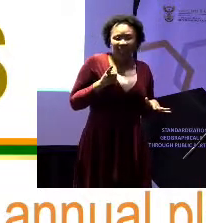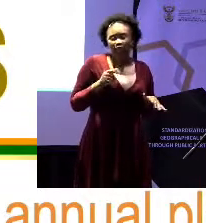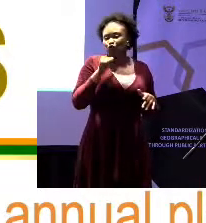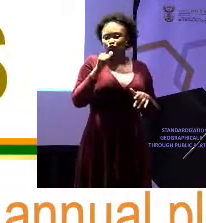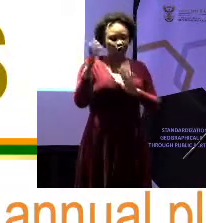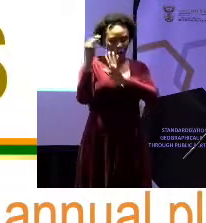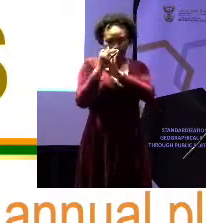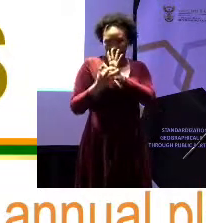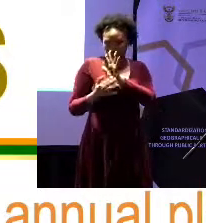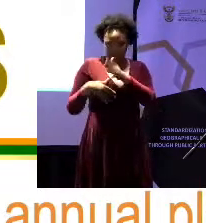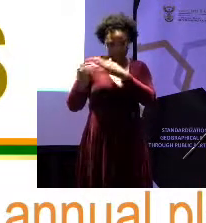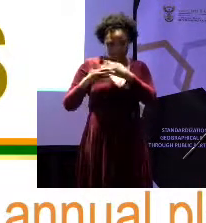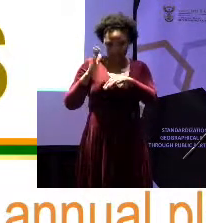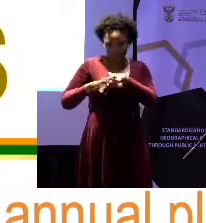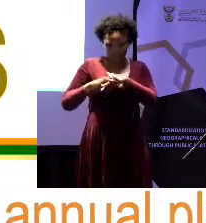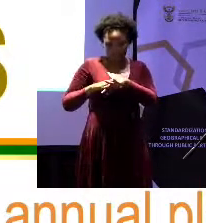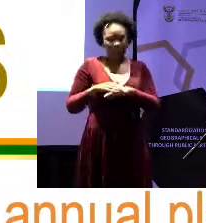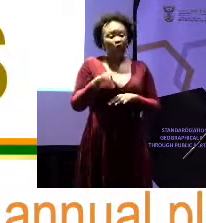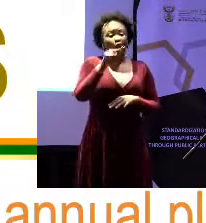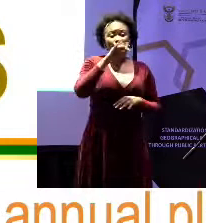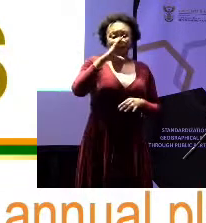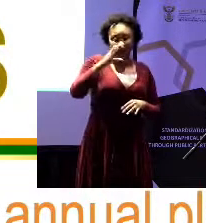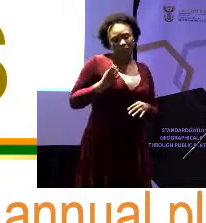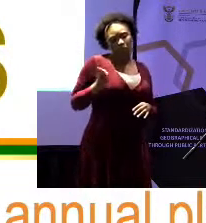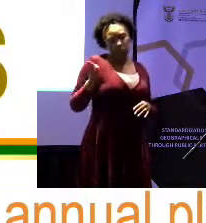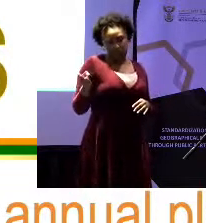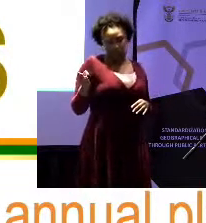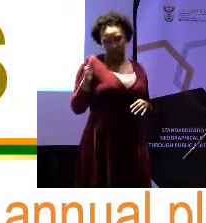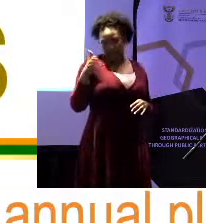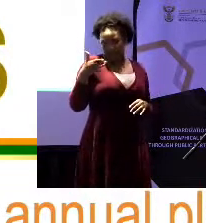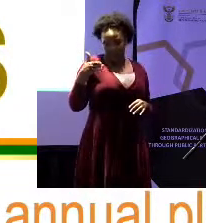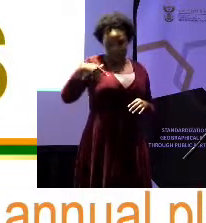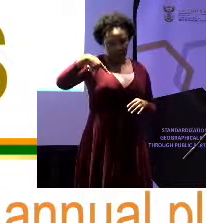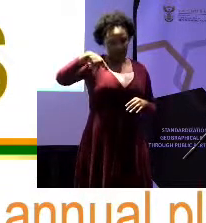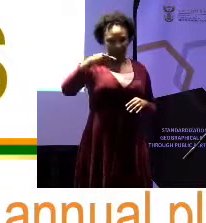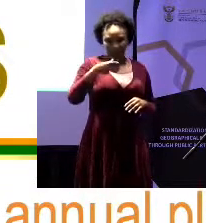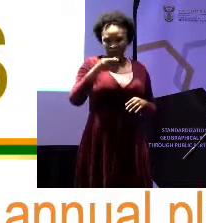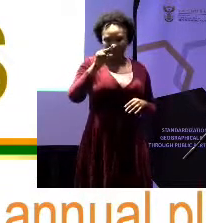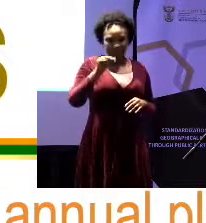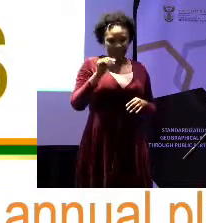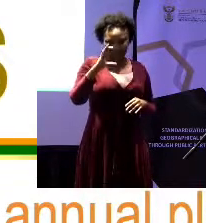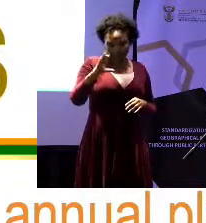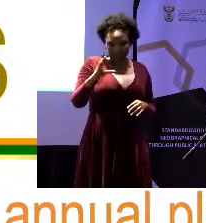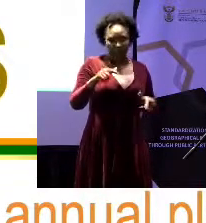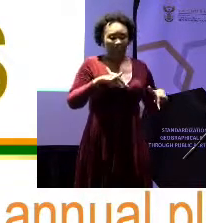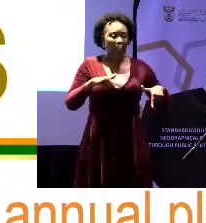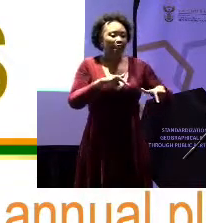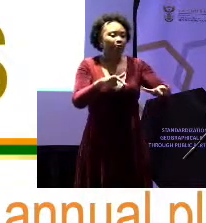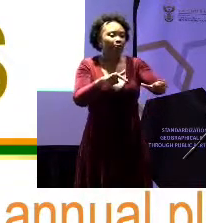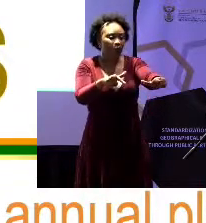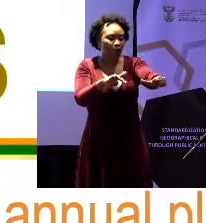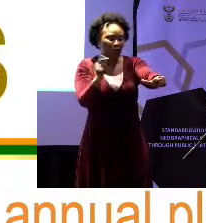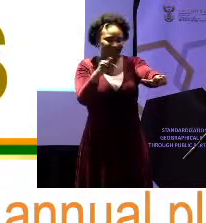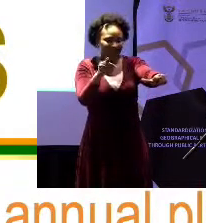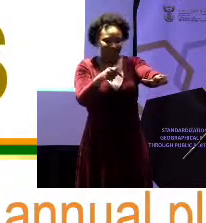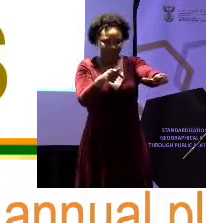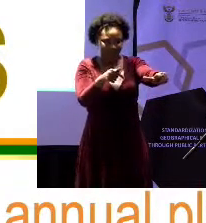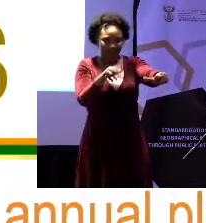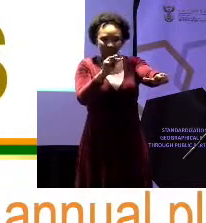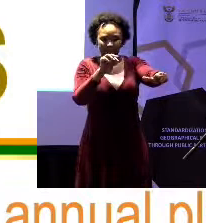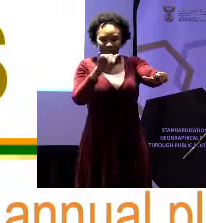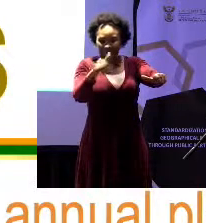list. Northern Cape is still in that list. They still don't have the PGNC. Limpopo's term ended May this